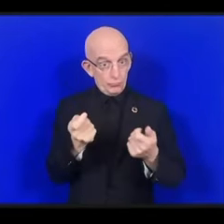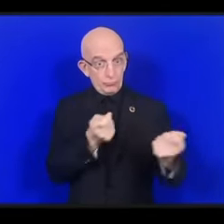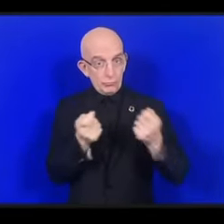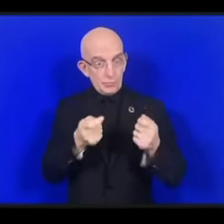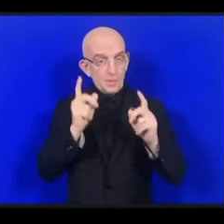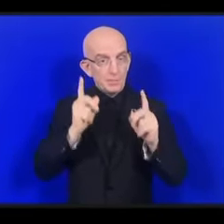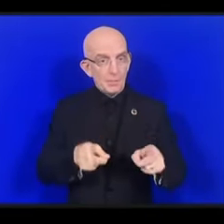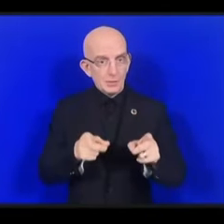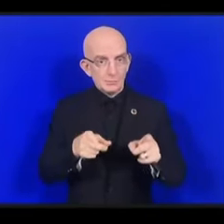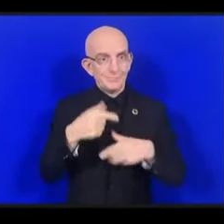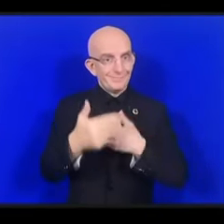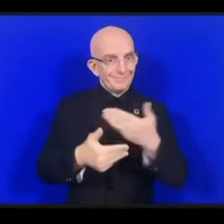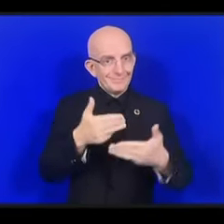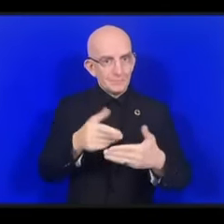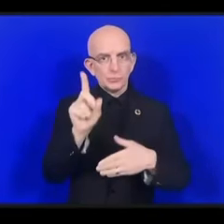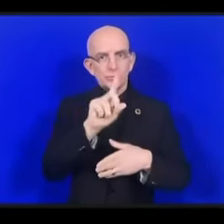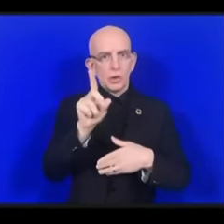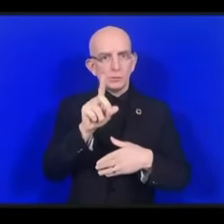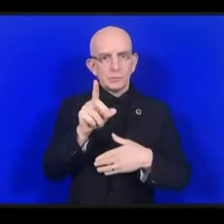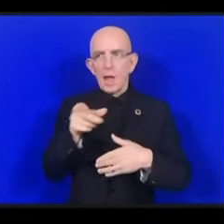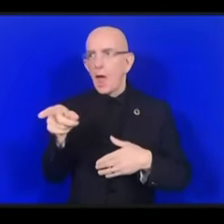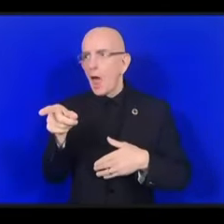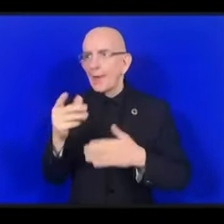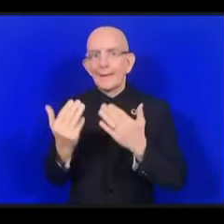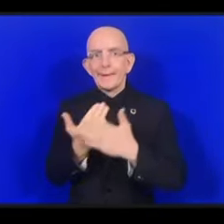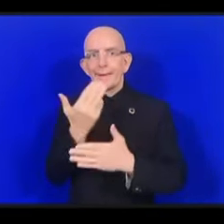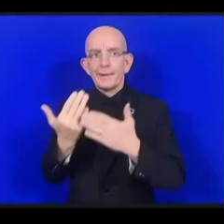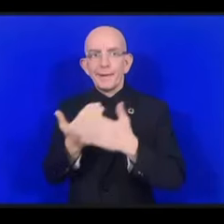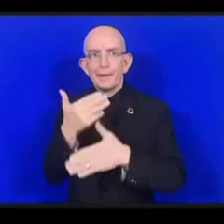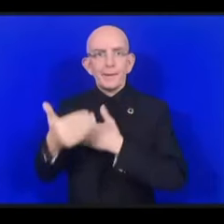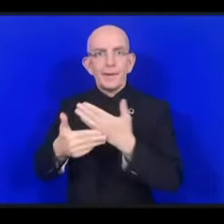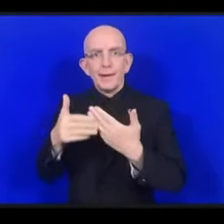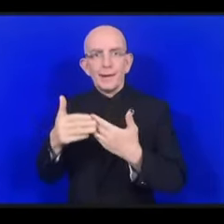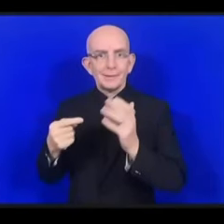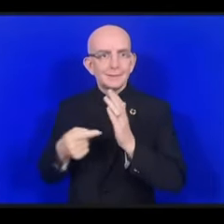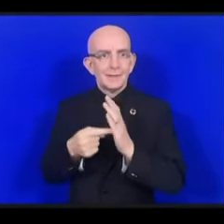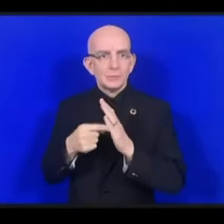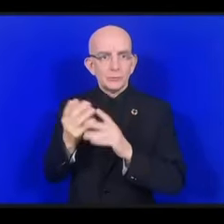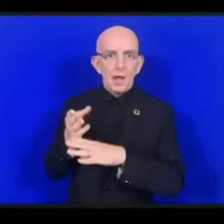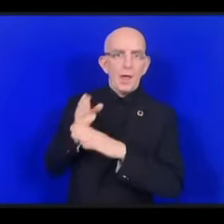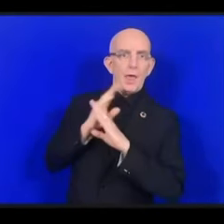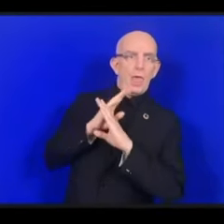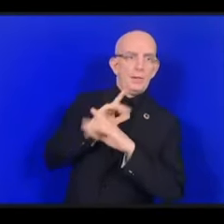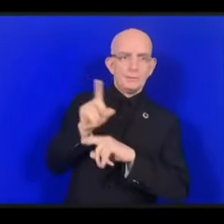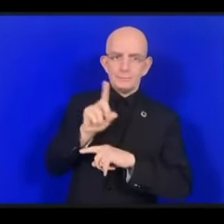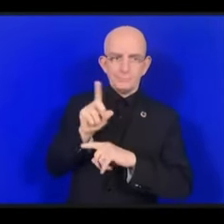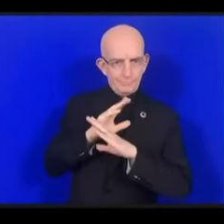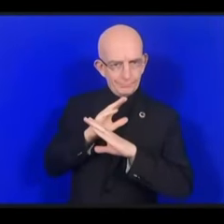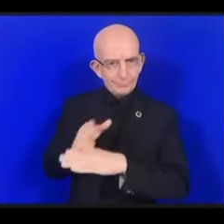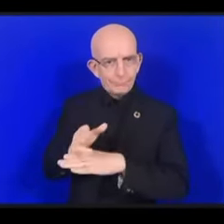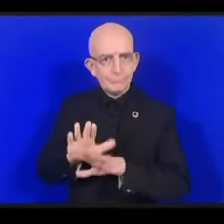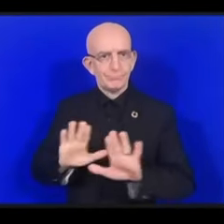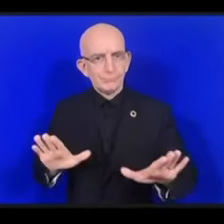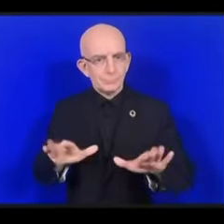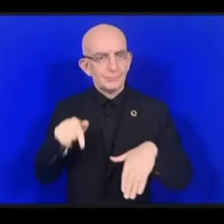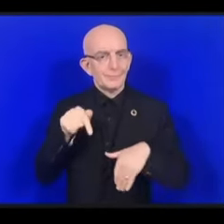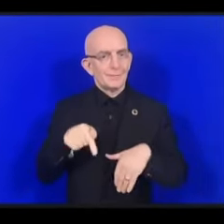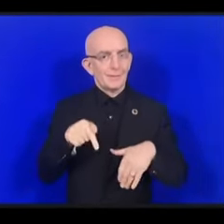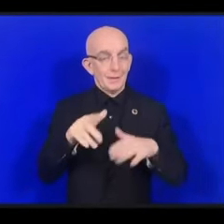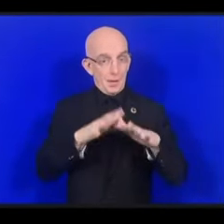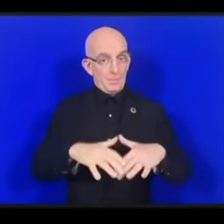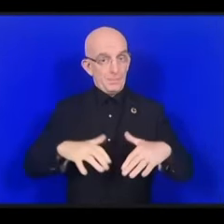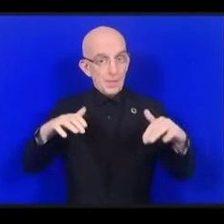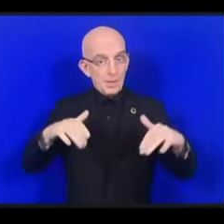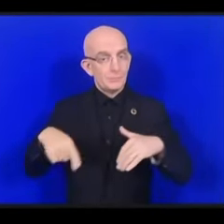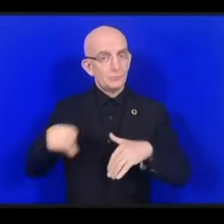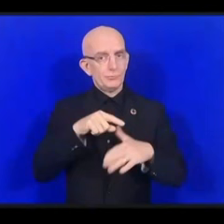the interests of the citizens, and they are entrusted to put the necessary lawmaking mechanisms in place to ensure